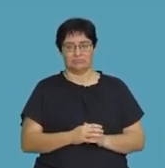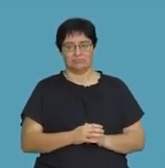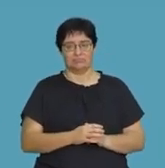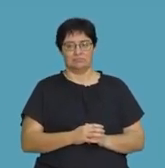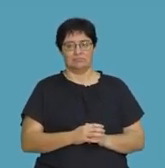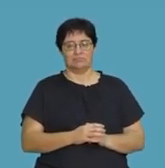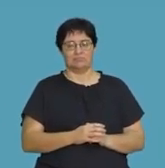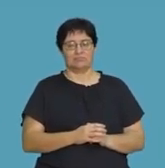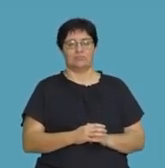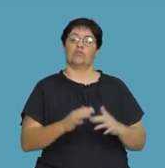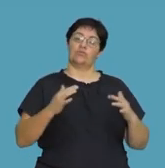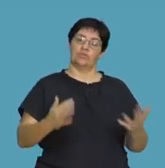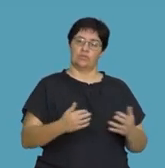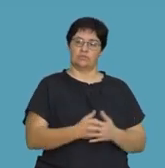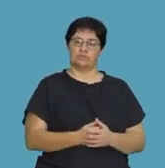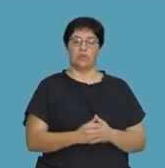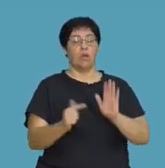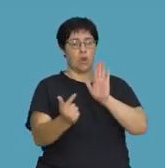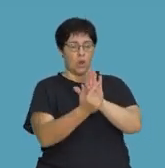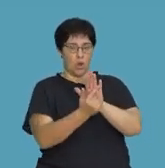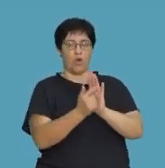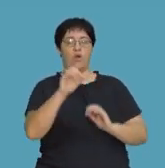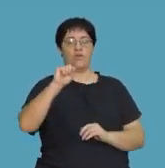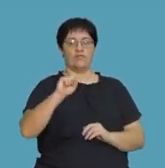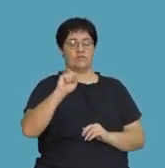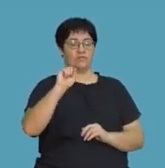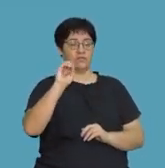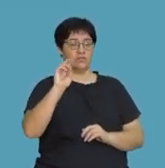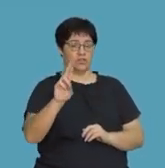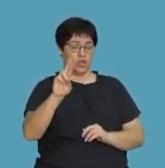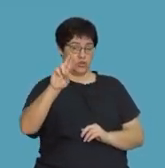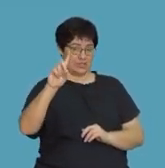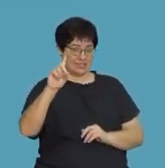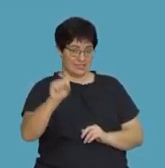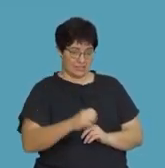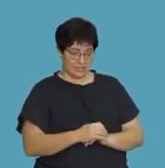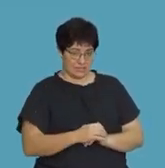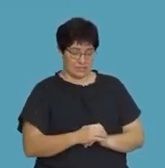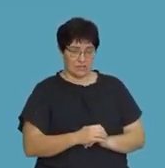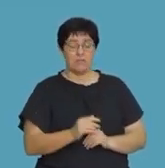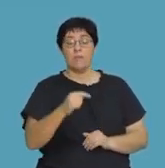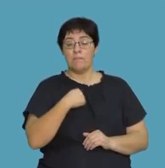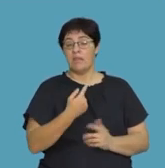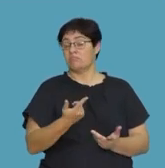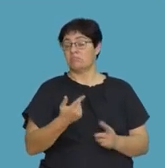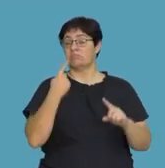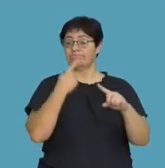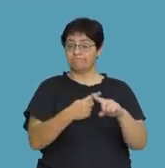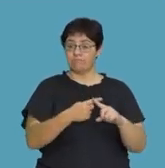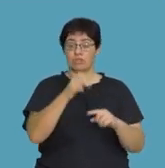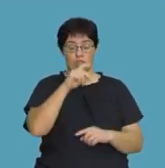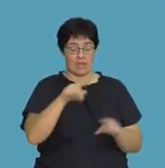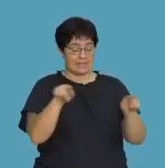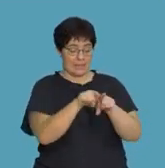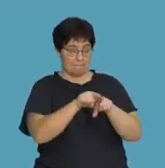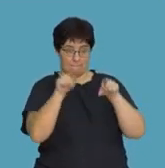there. So some laws of sets that we also have here is, if I am multiplying sets that are